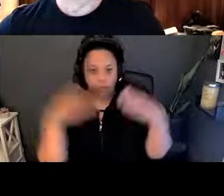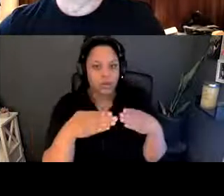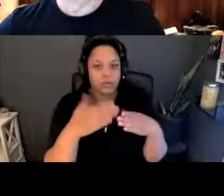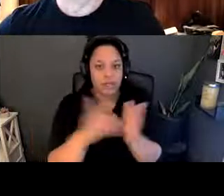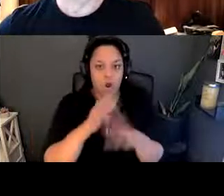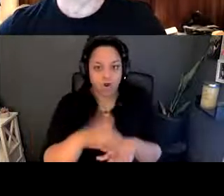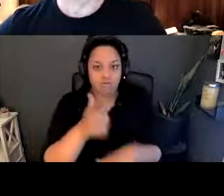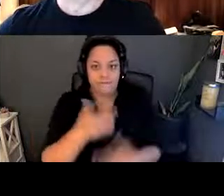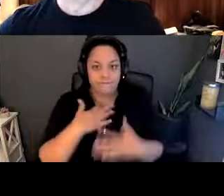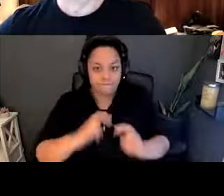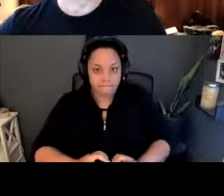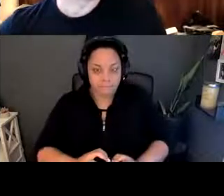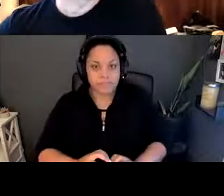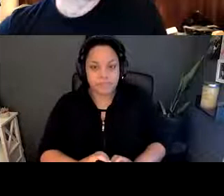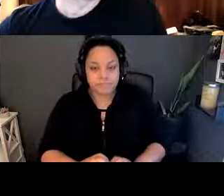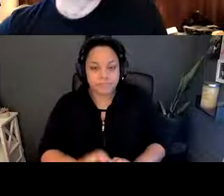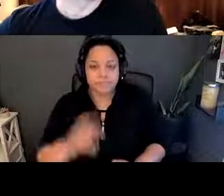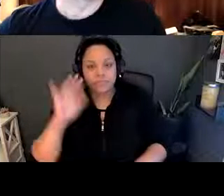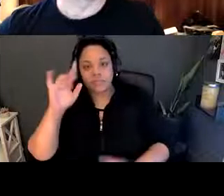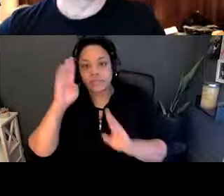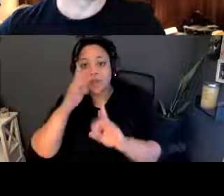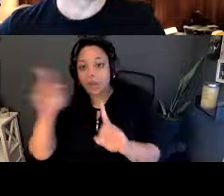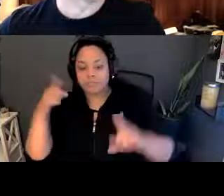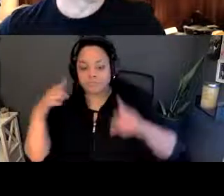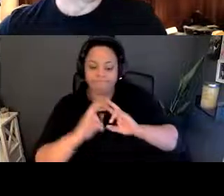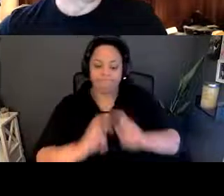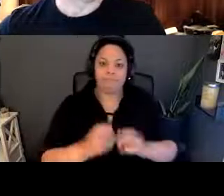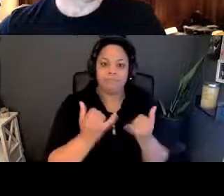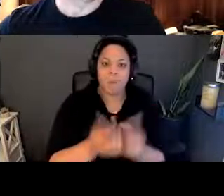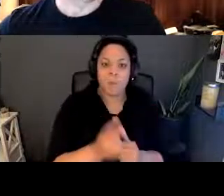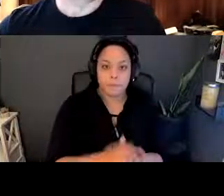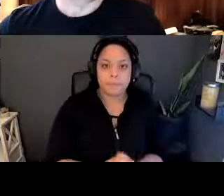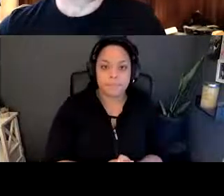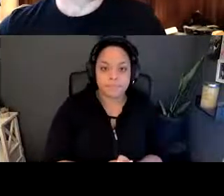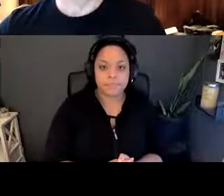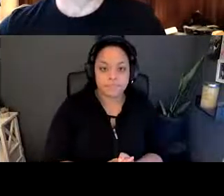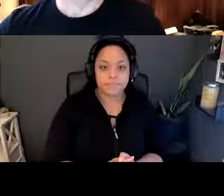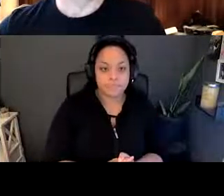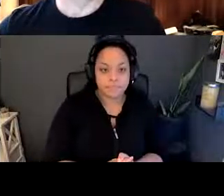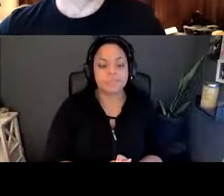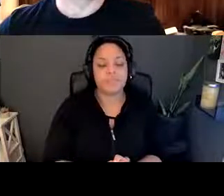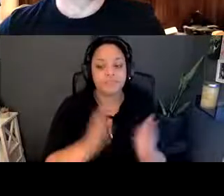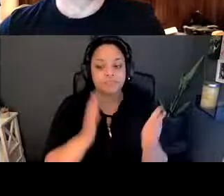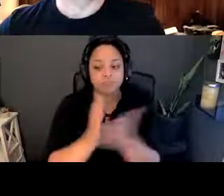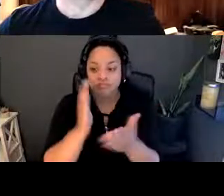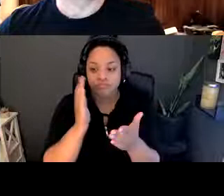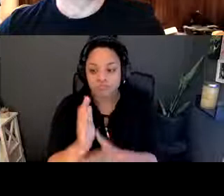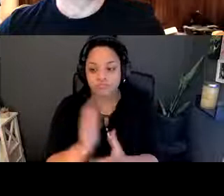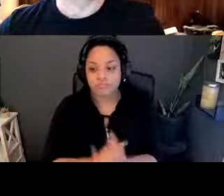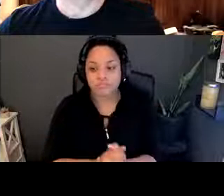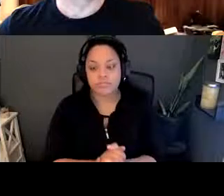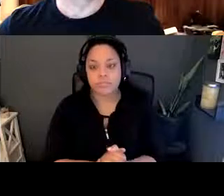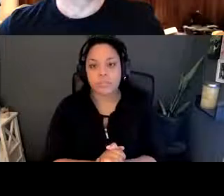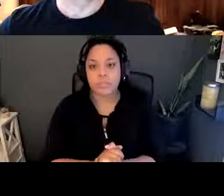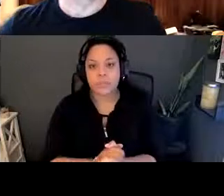right? It's refocusing your attention on the present moment. All right, so they're going to send out a post